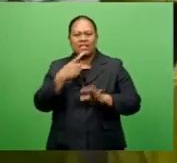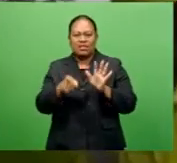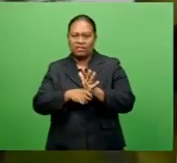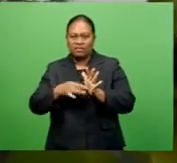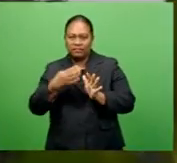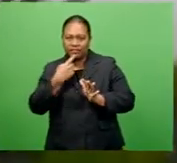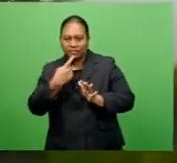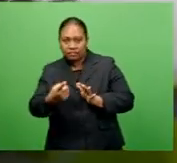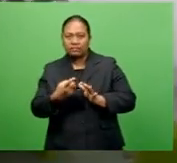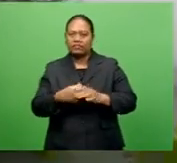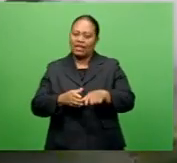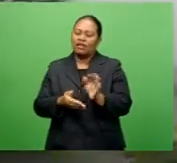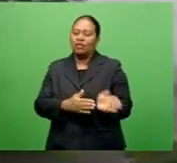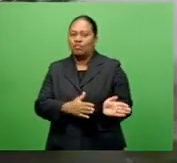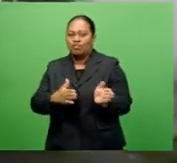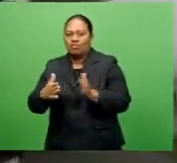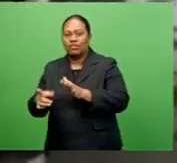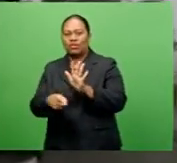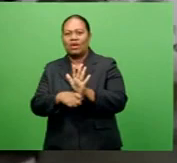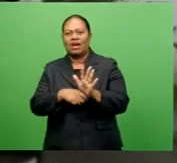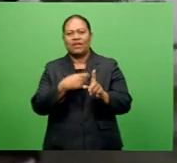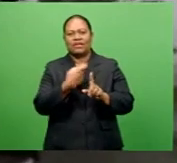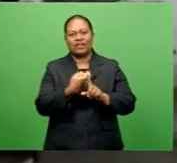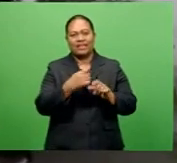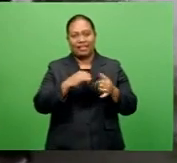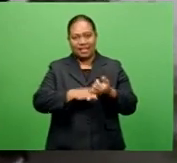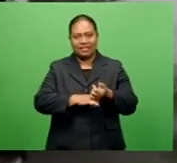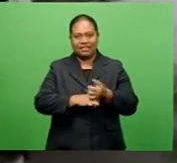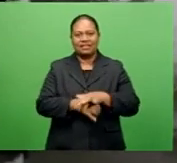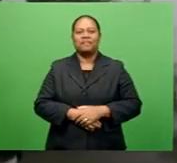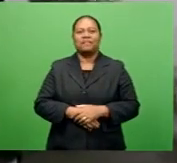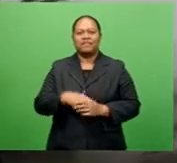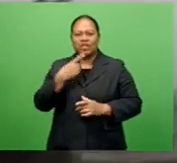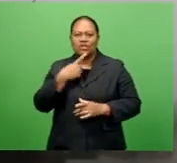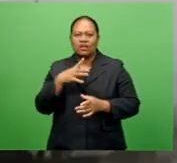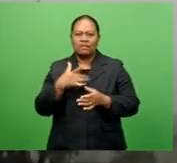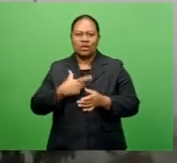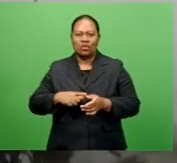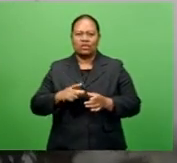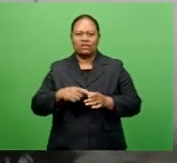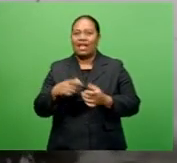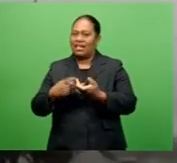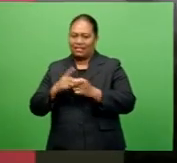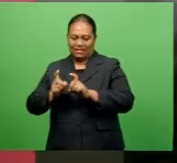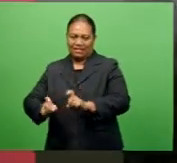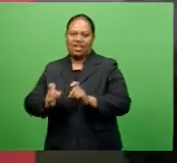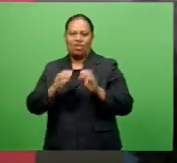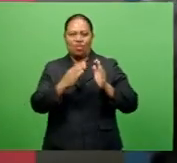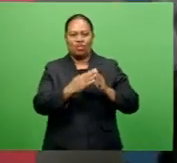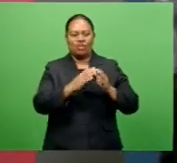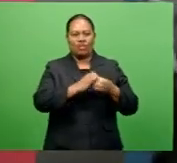villagers evacuated to Ratu Kandavulevu school while others confined in their homes.